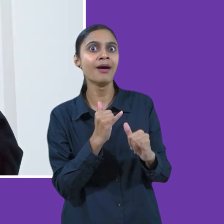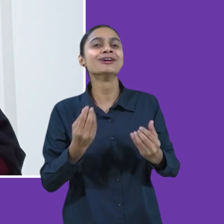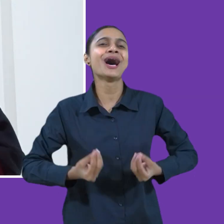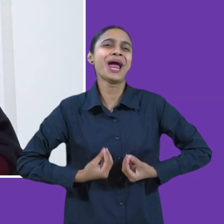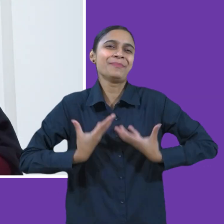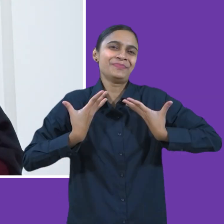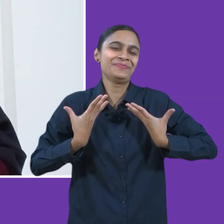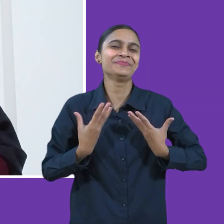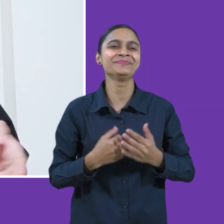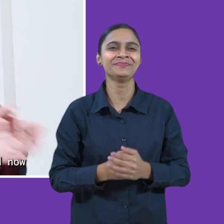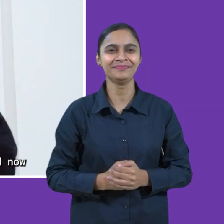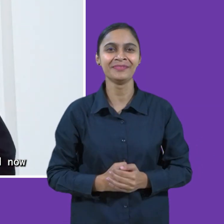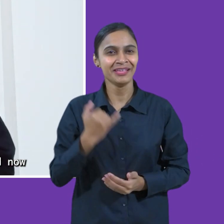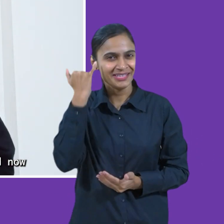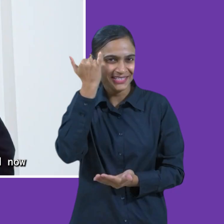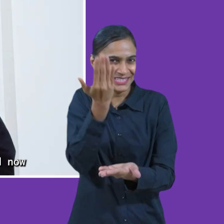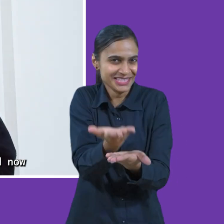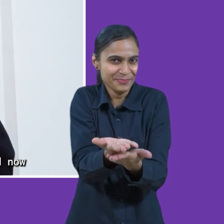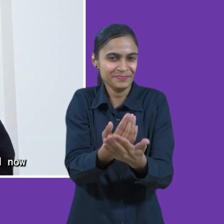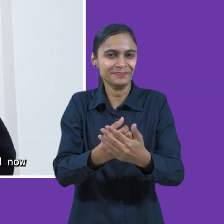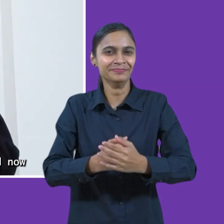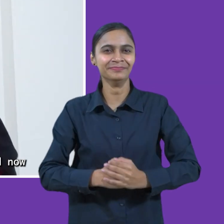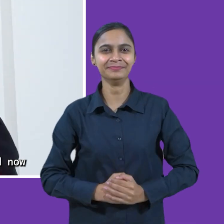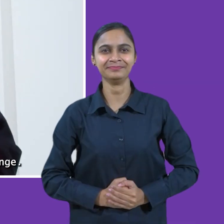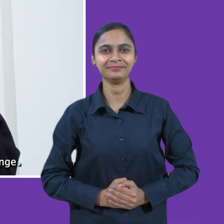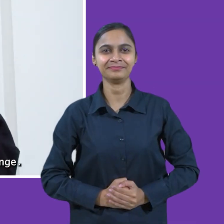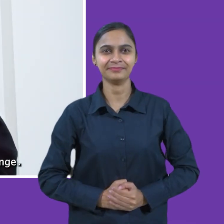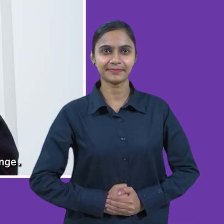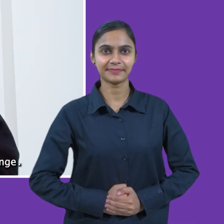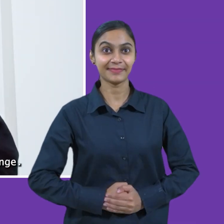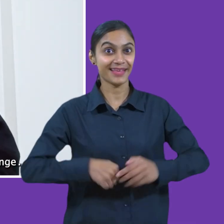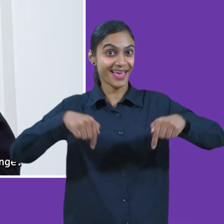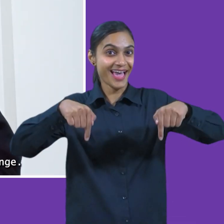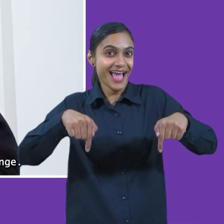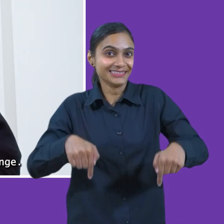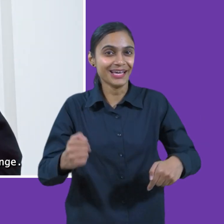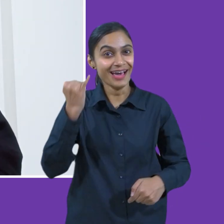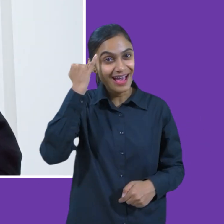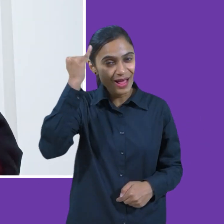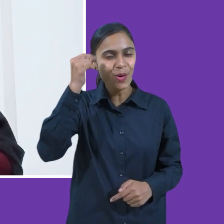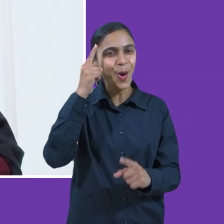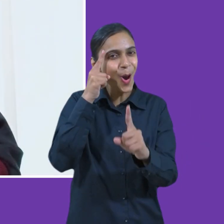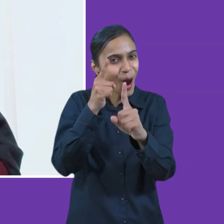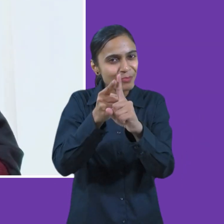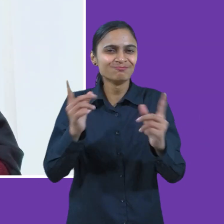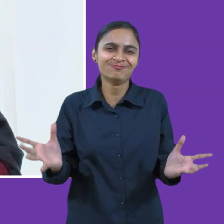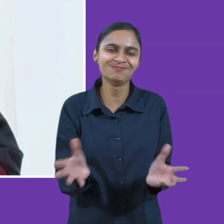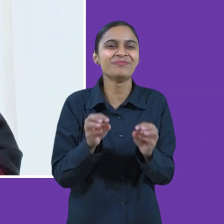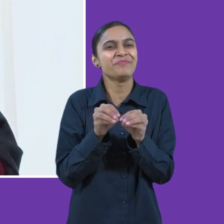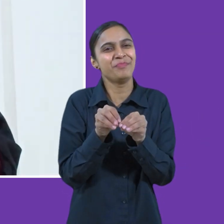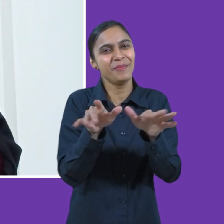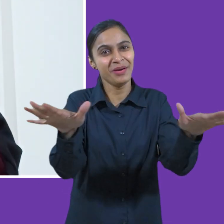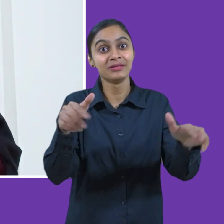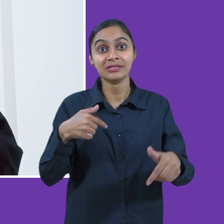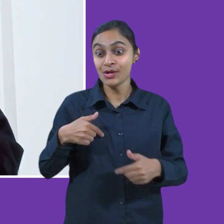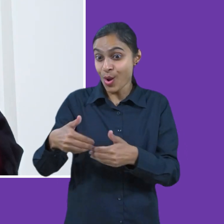is a motivation. Like in our support group, we have started it, and now you can also be a part of this yoga challenge. This I'm